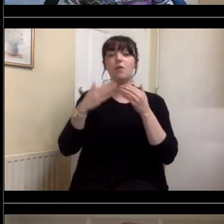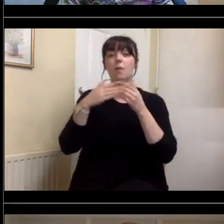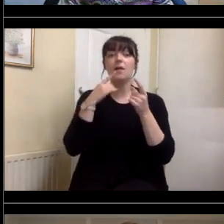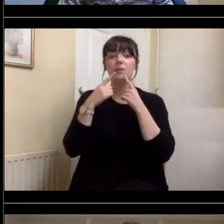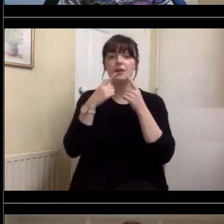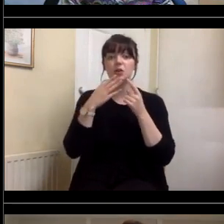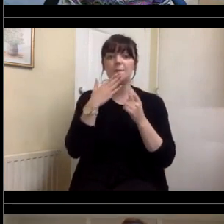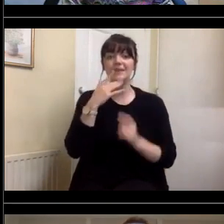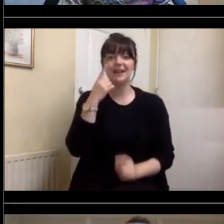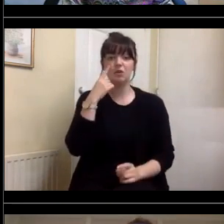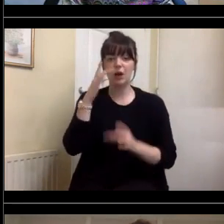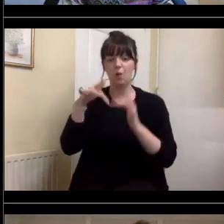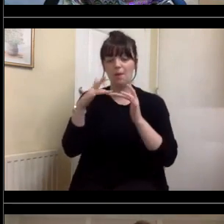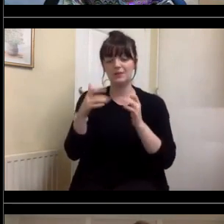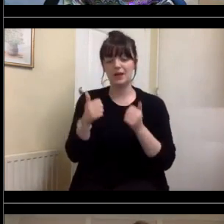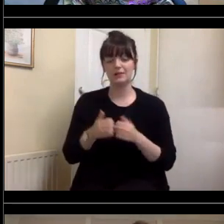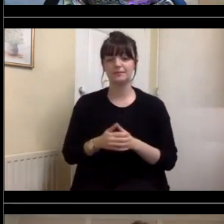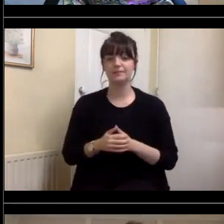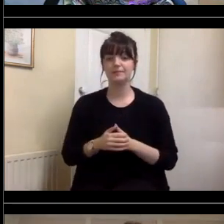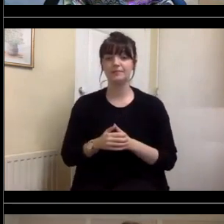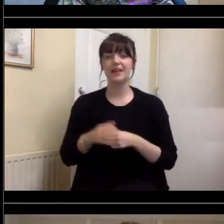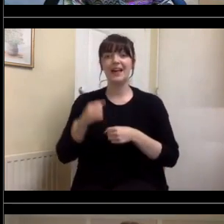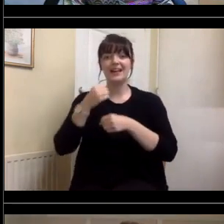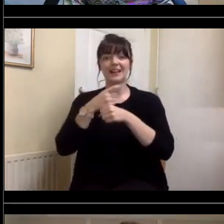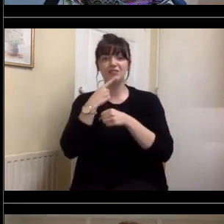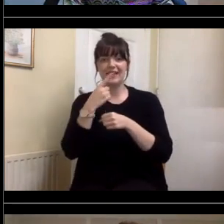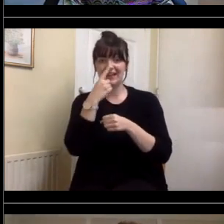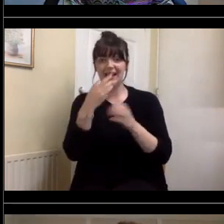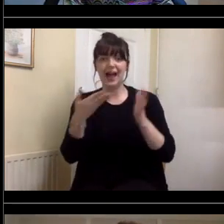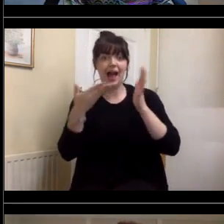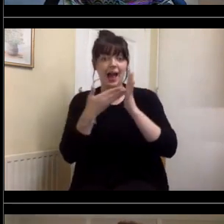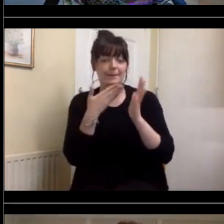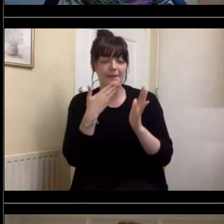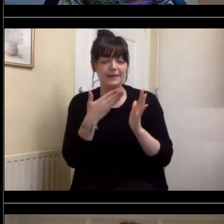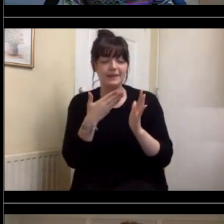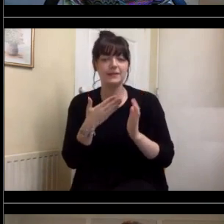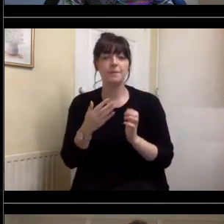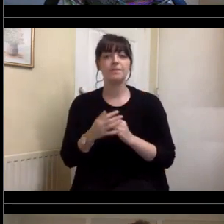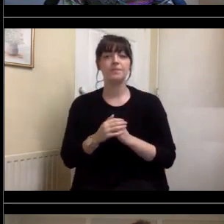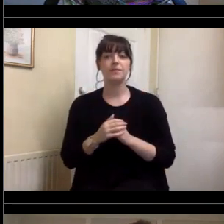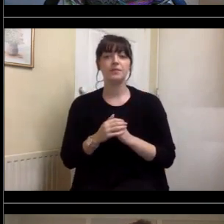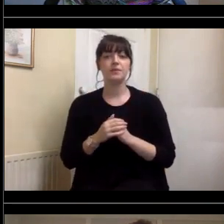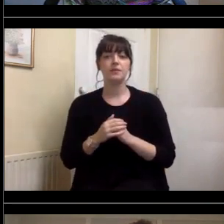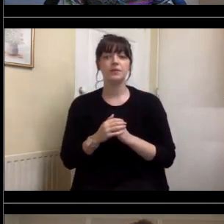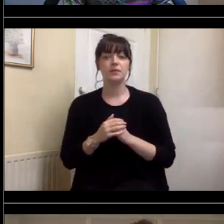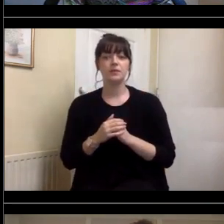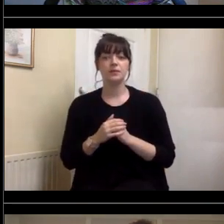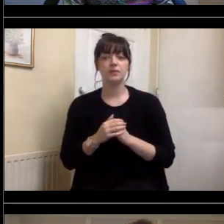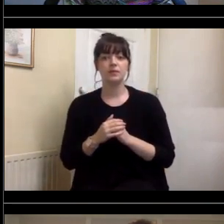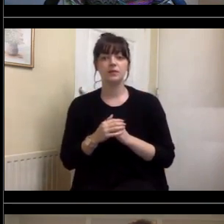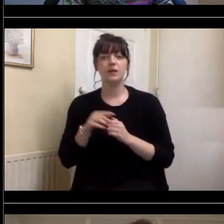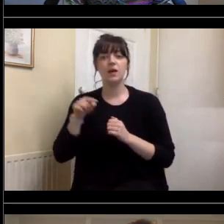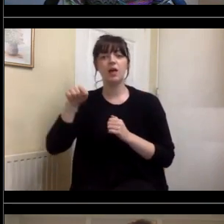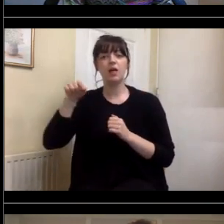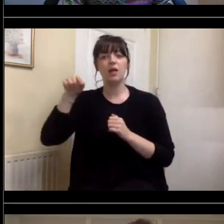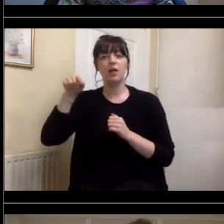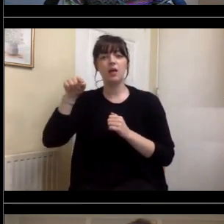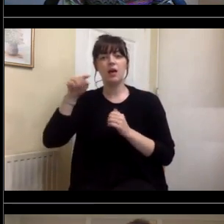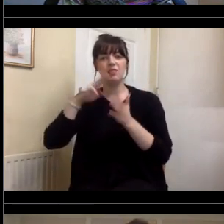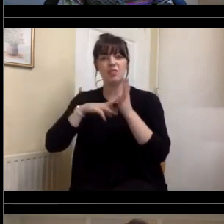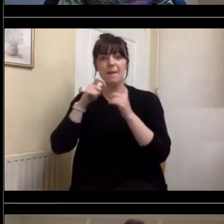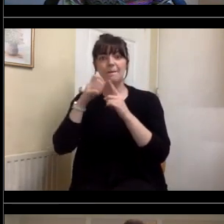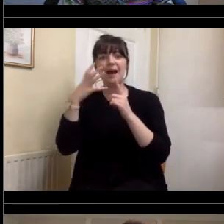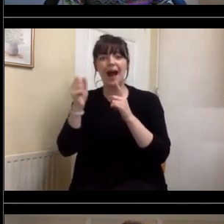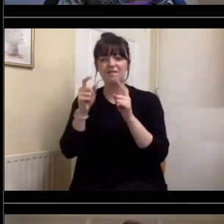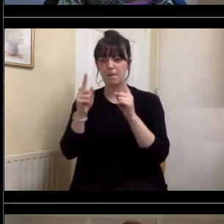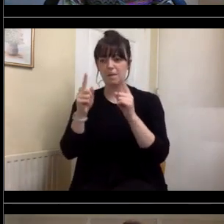on there. Can I just add to that, because I think the one thing that is in there, there's a little measuring tool. So if you wanted to find